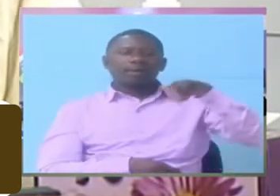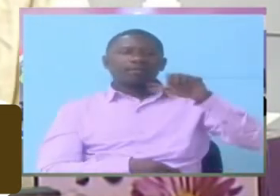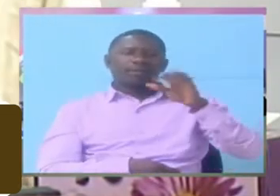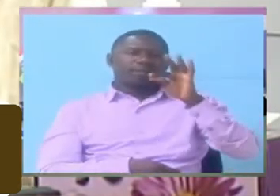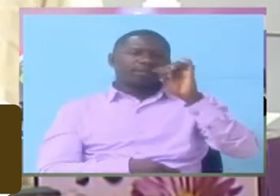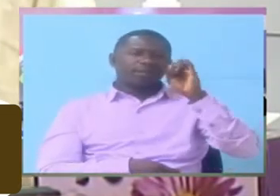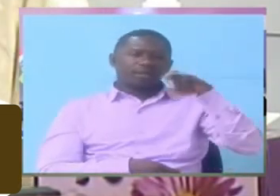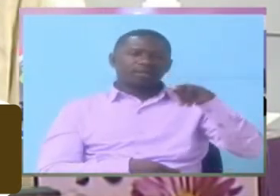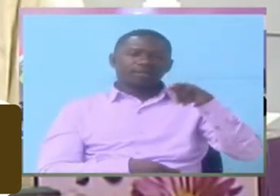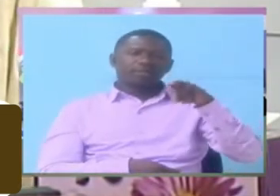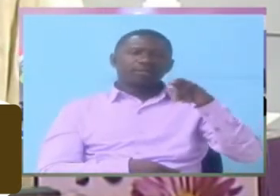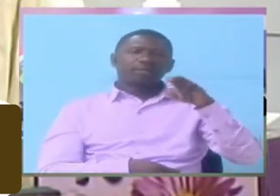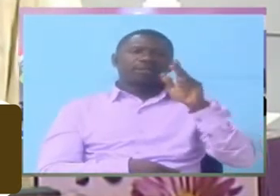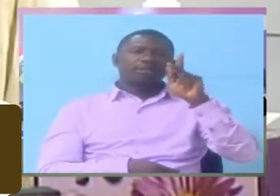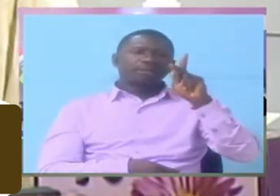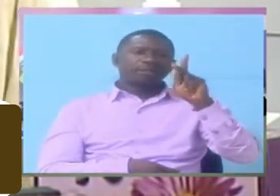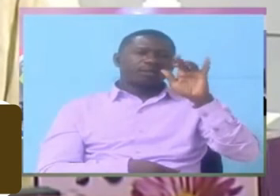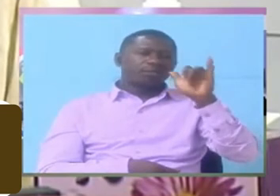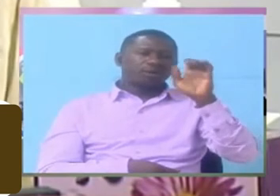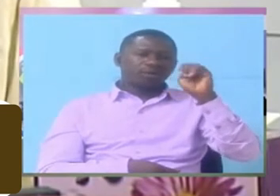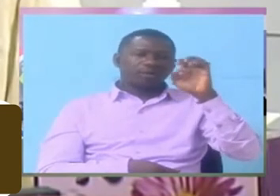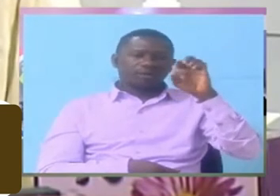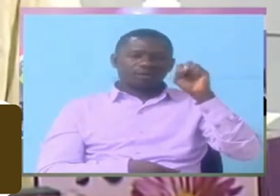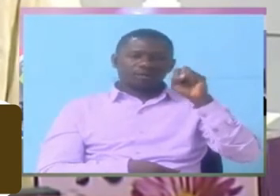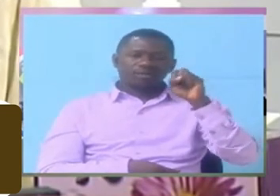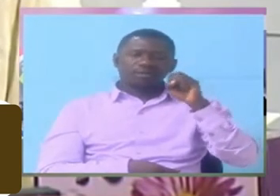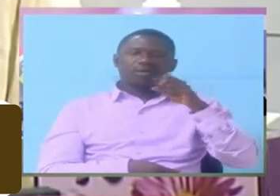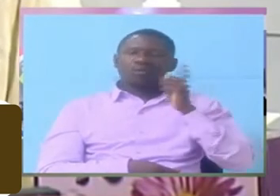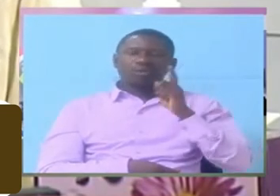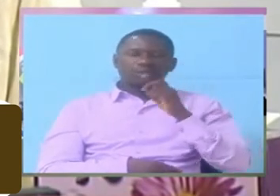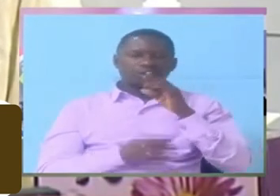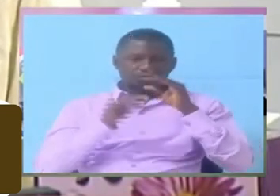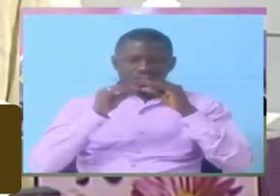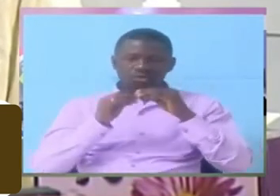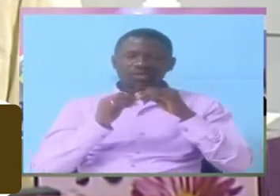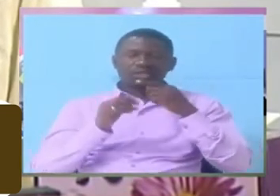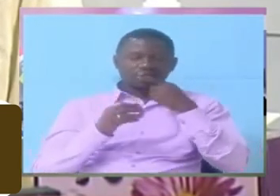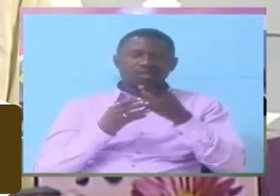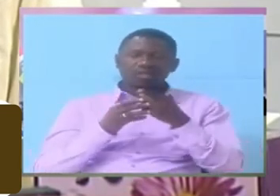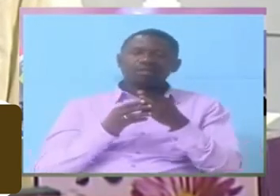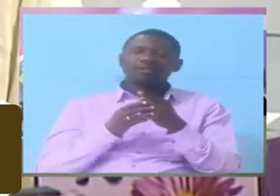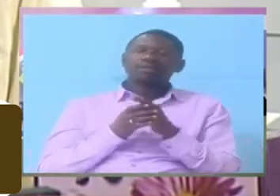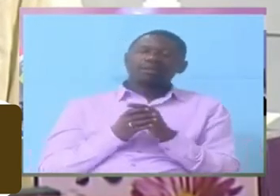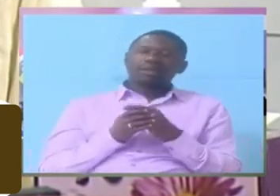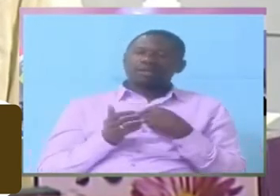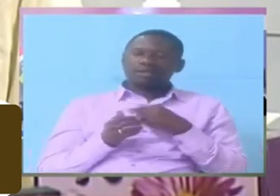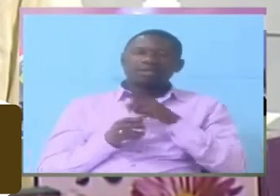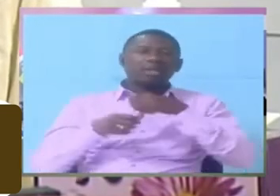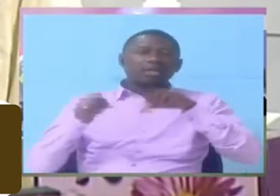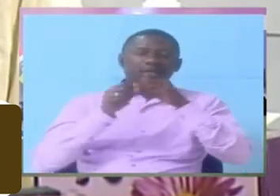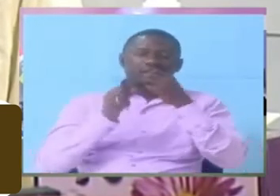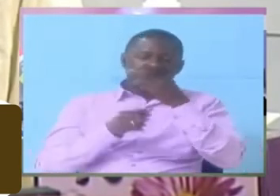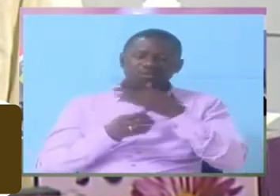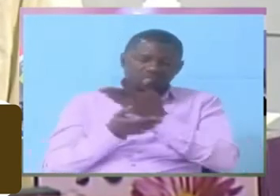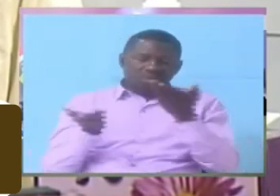those diaries. Wa Martin Keri ala diamo kono ngawni ngaw moya e damenlu fo so ay dinkiralu menlu